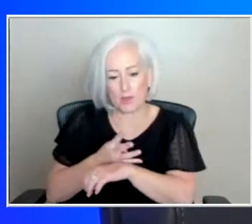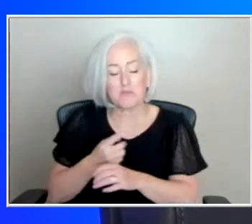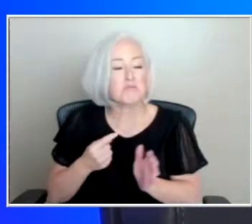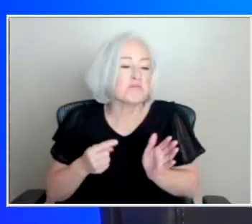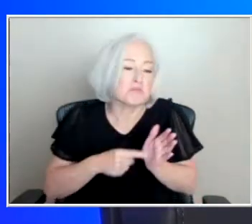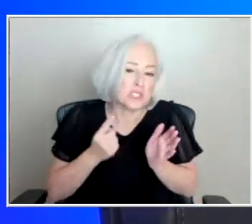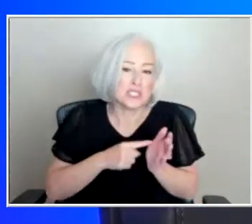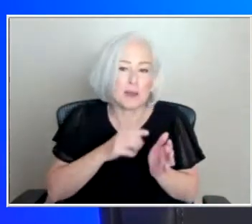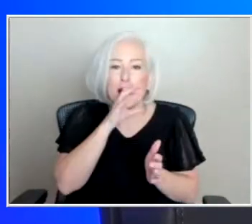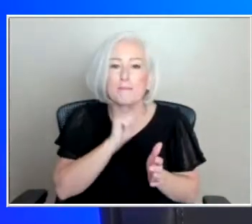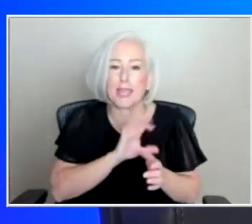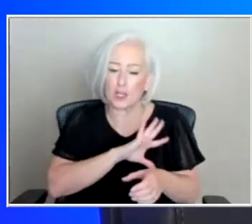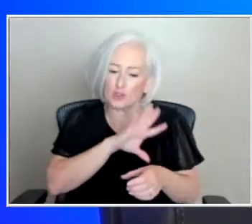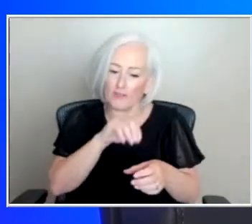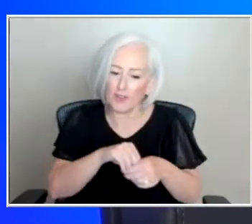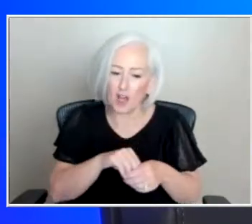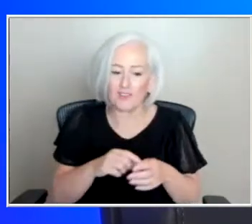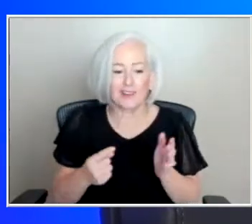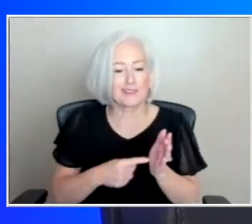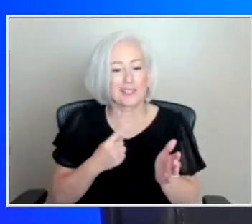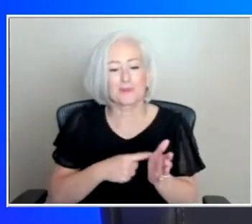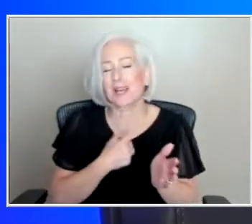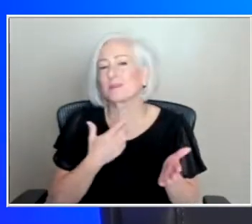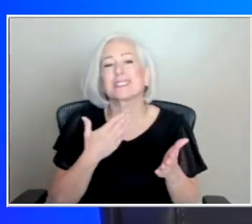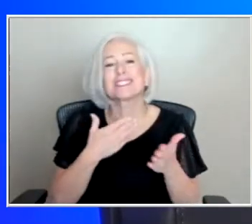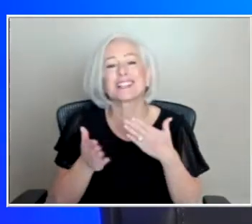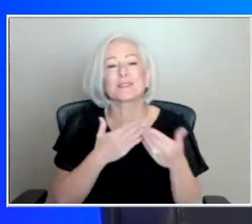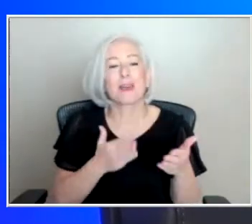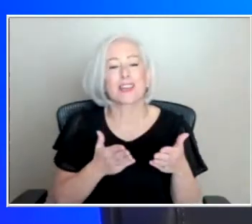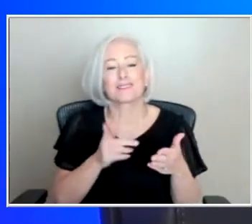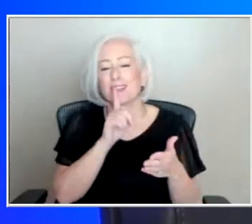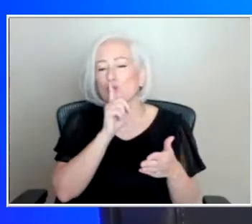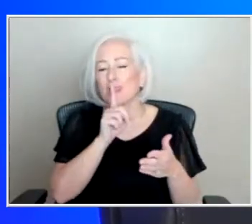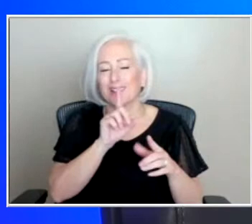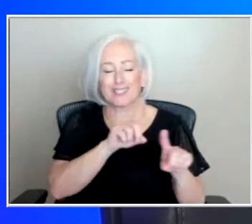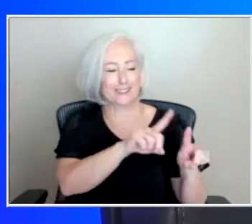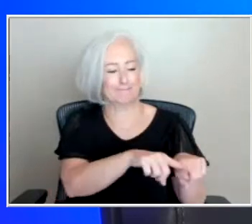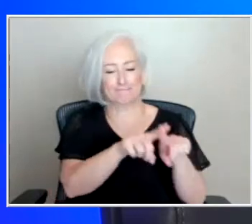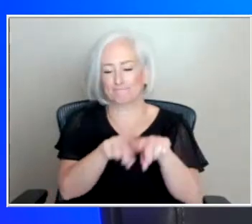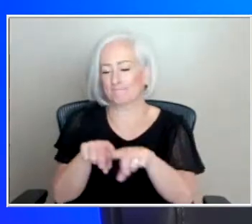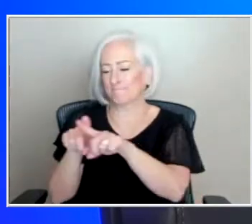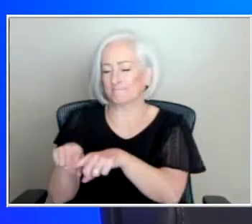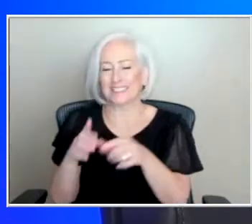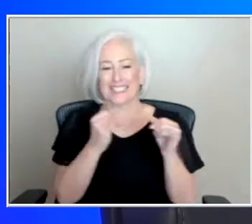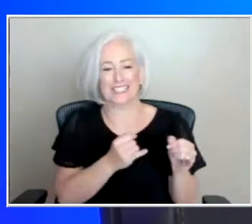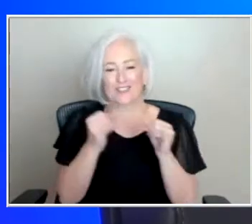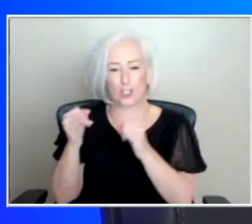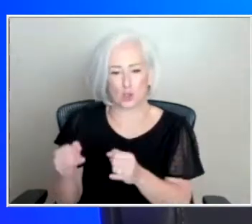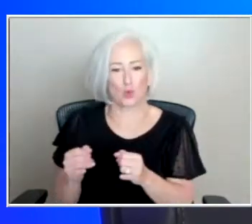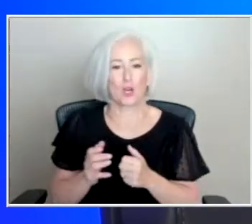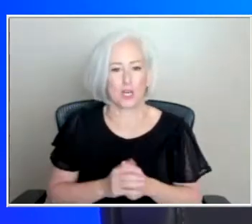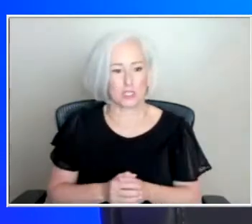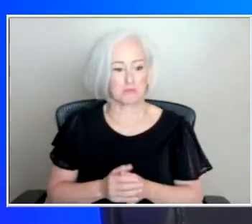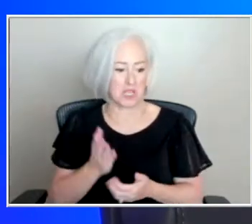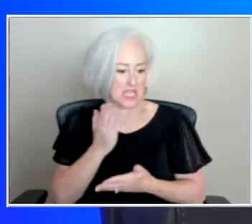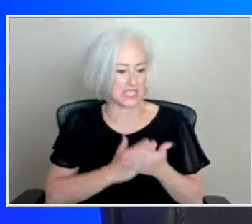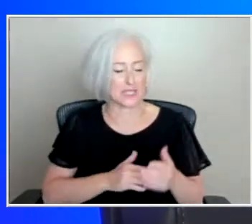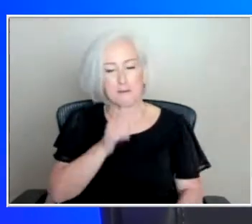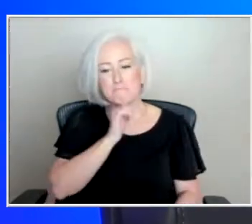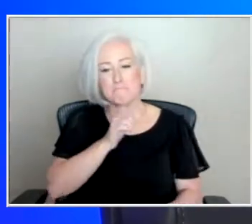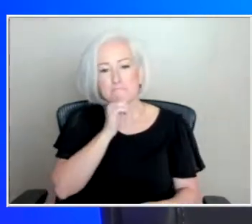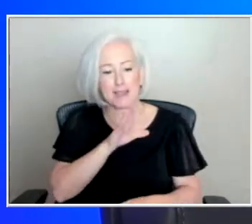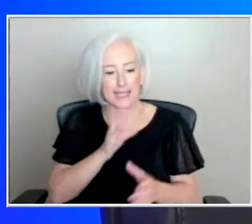cannot predict it because it's so individualized. There are some patients who could tolerate the chemotherapy very